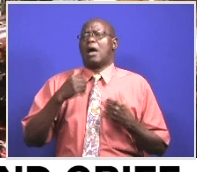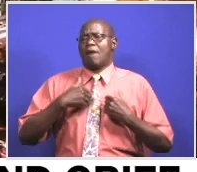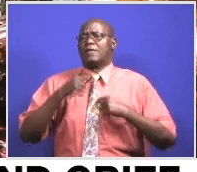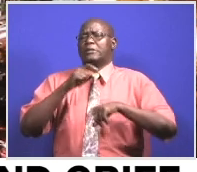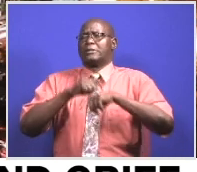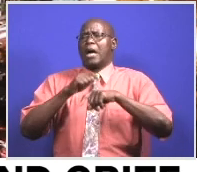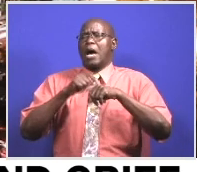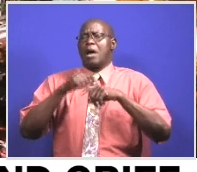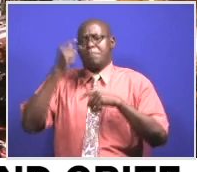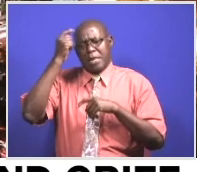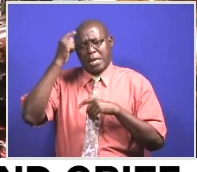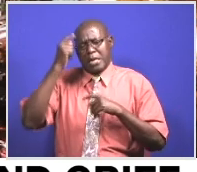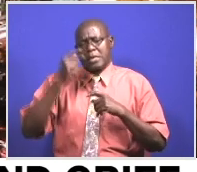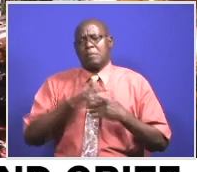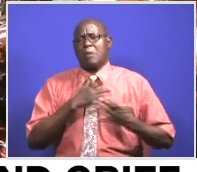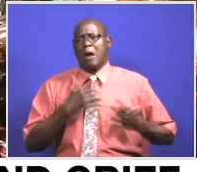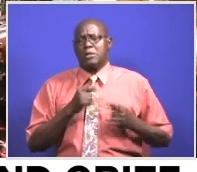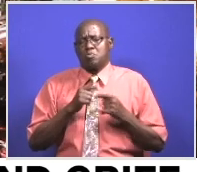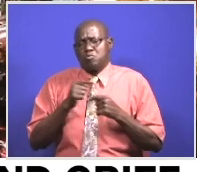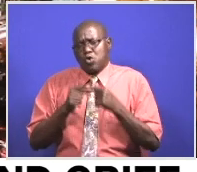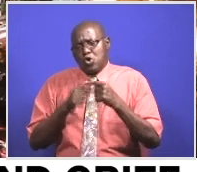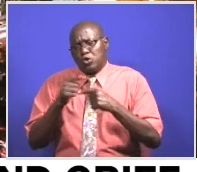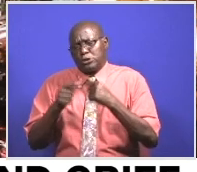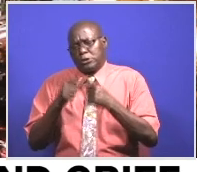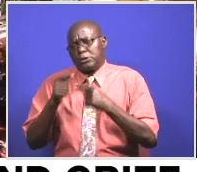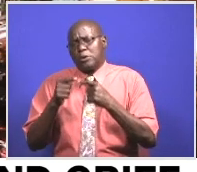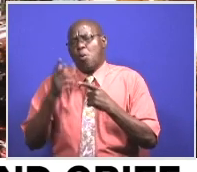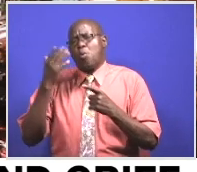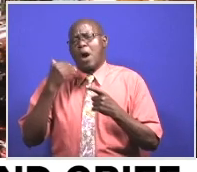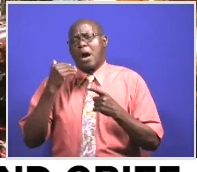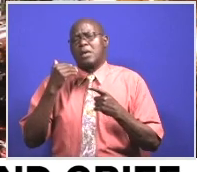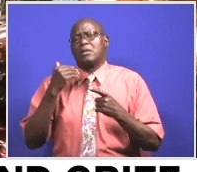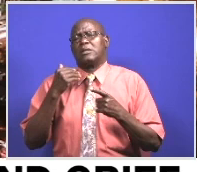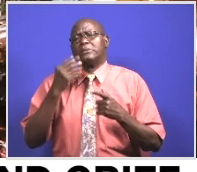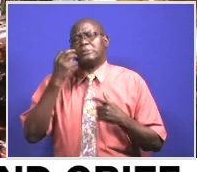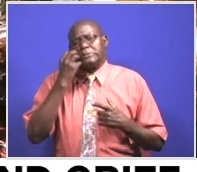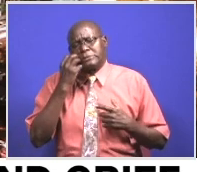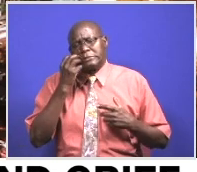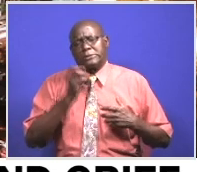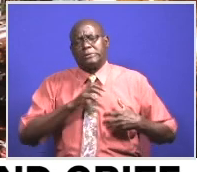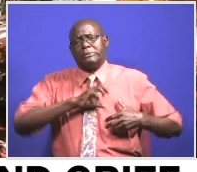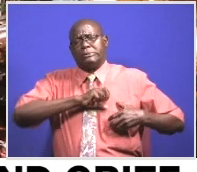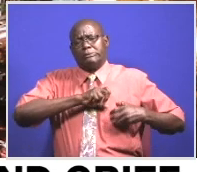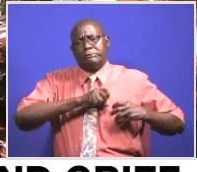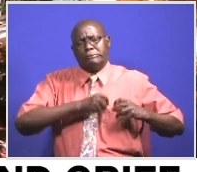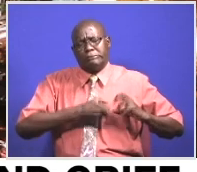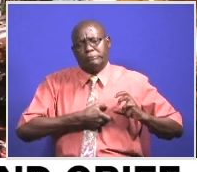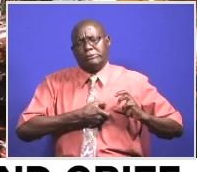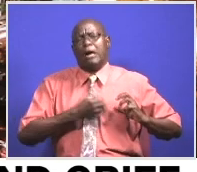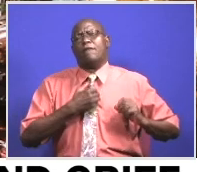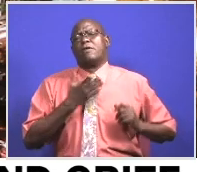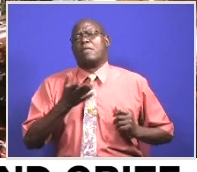and take time to grieve because you have lost a loved one. For me, it was